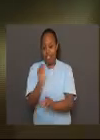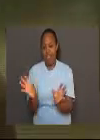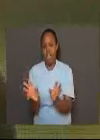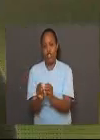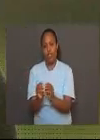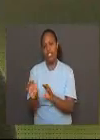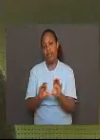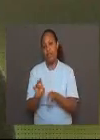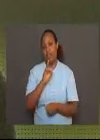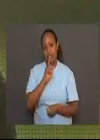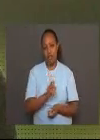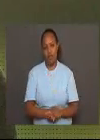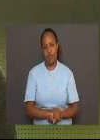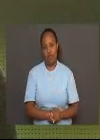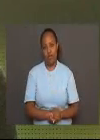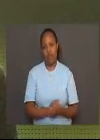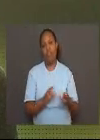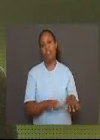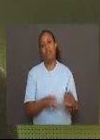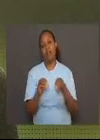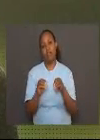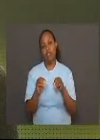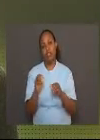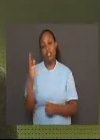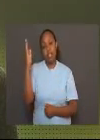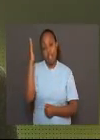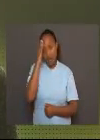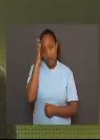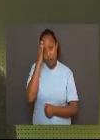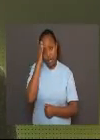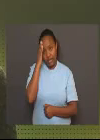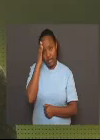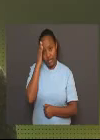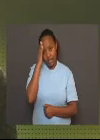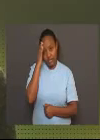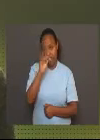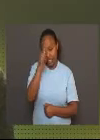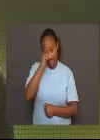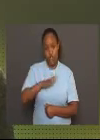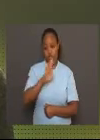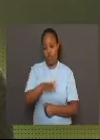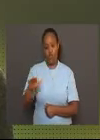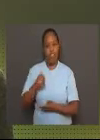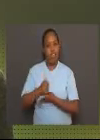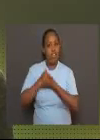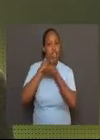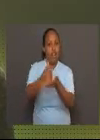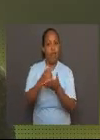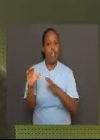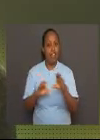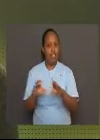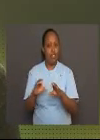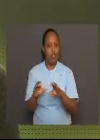accumulates. Students, knowledge helps humans to develop the